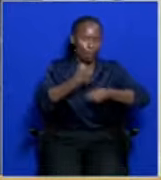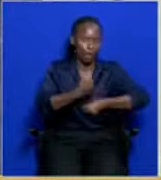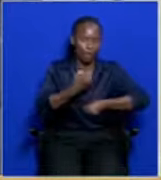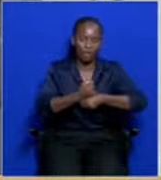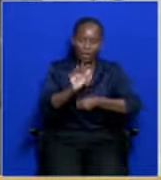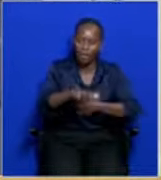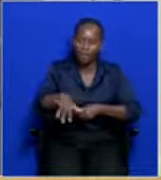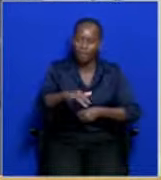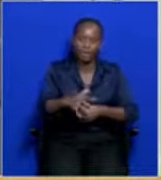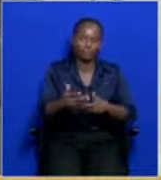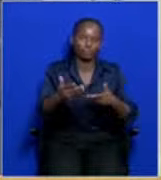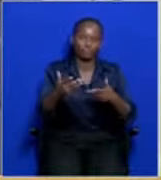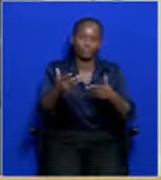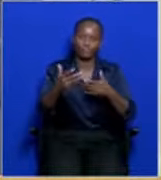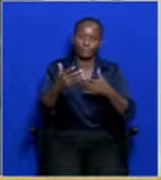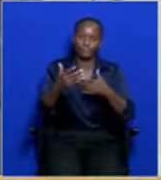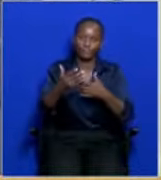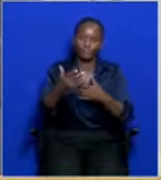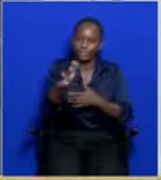the